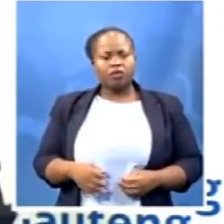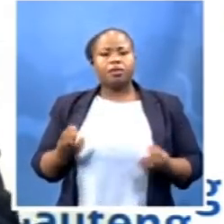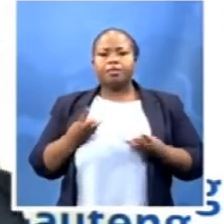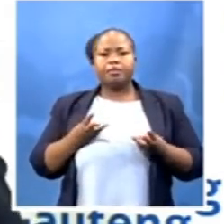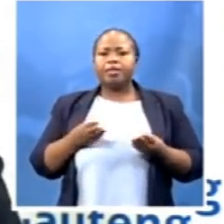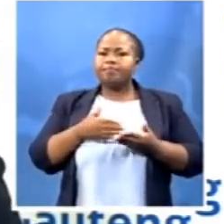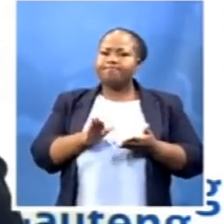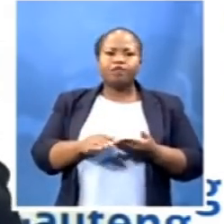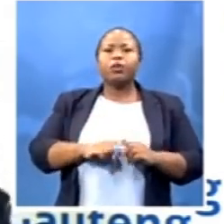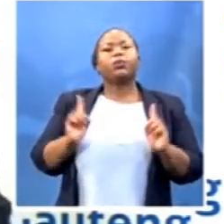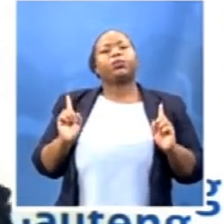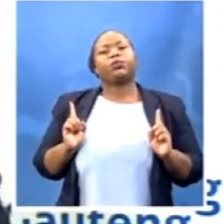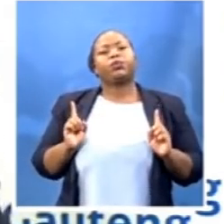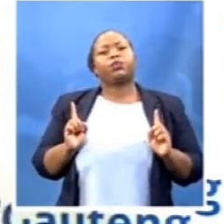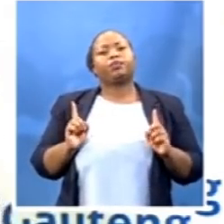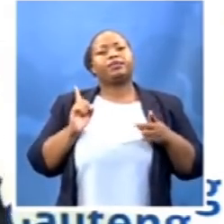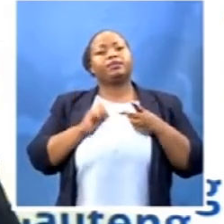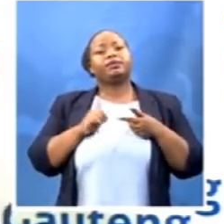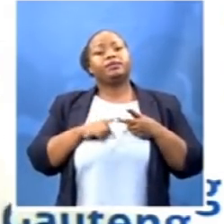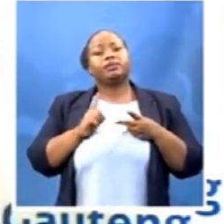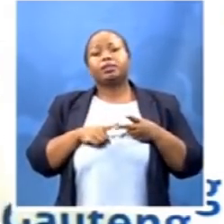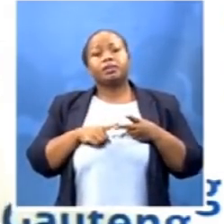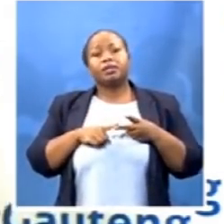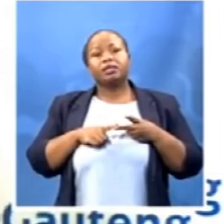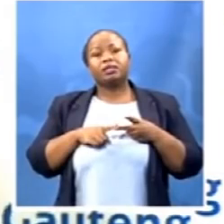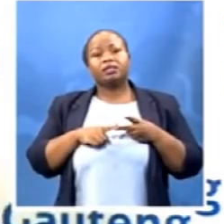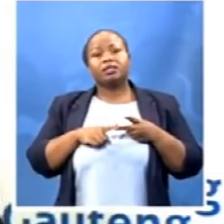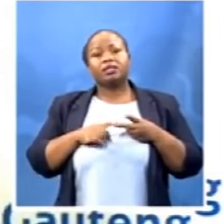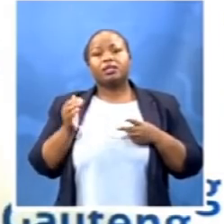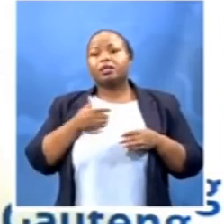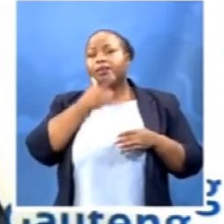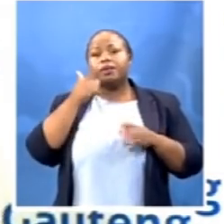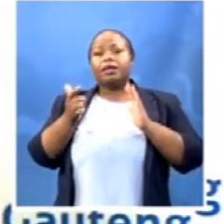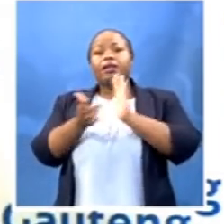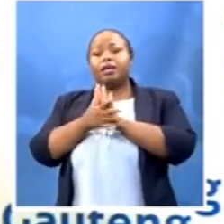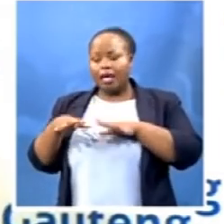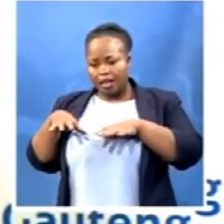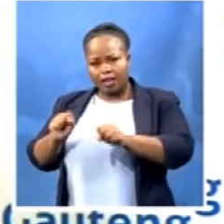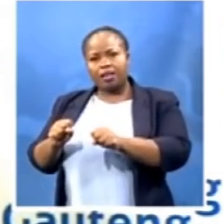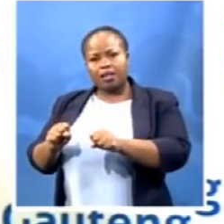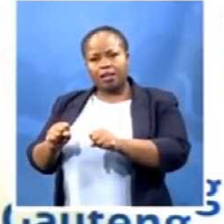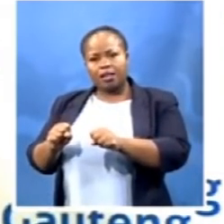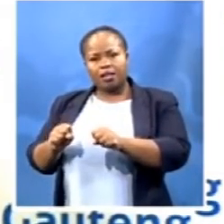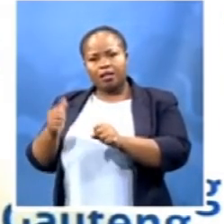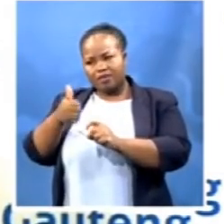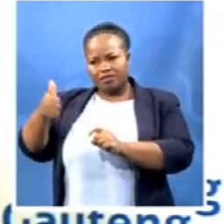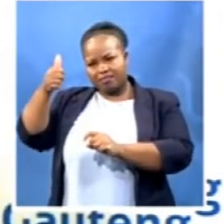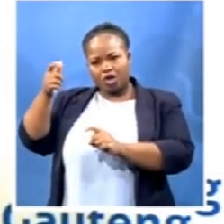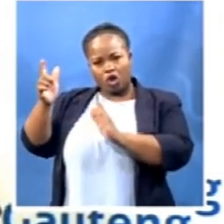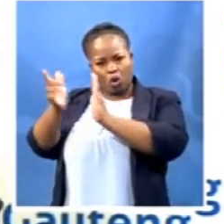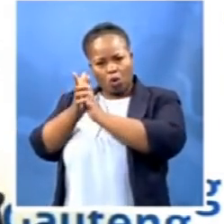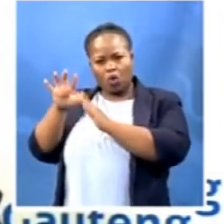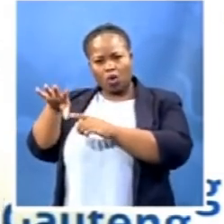is that illegal invasion must be tackled immediately and